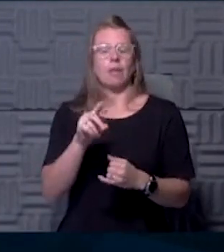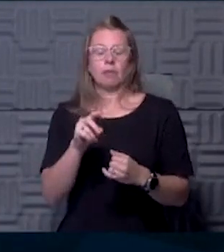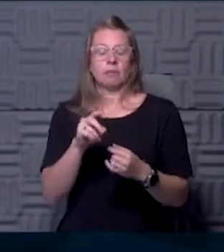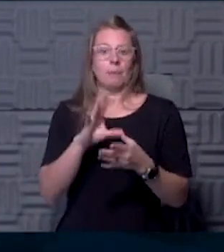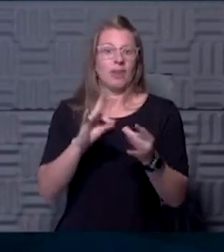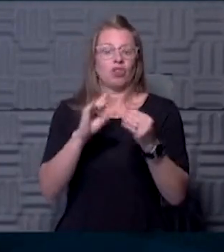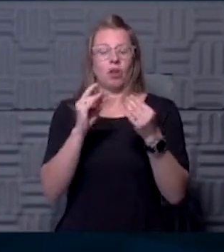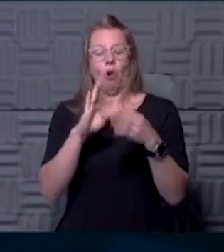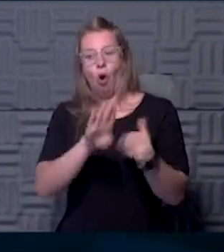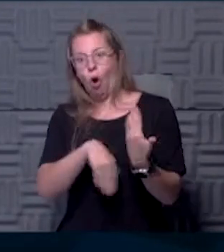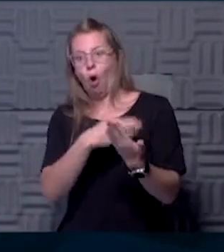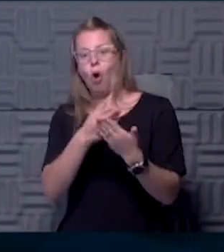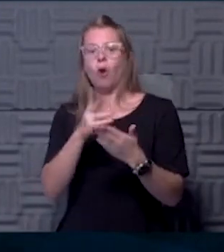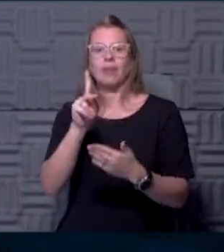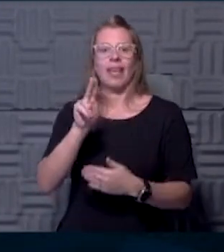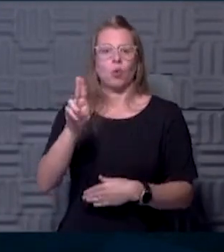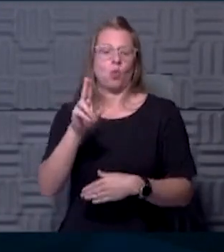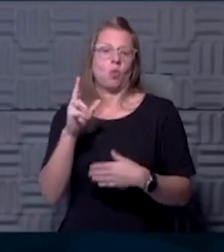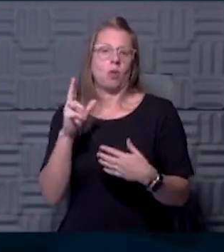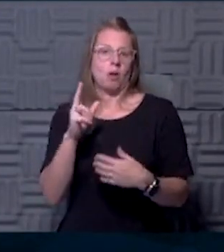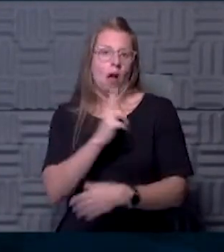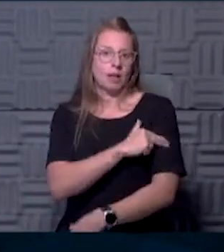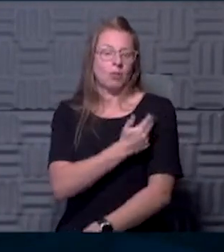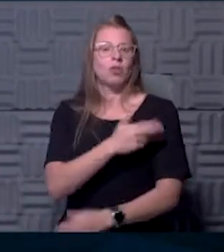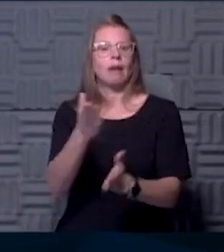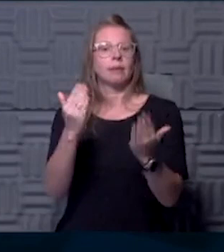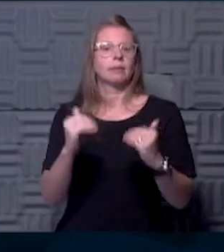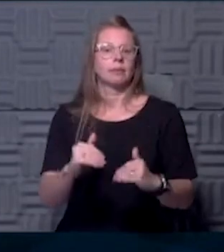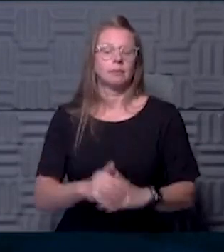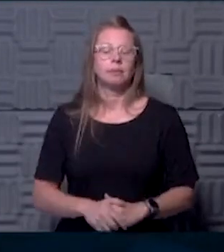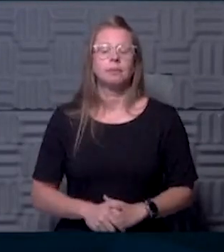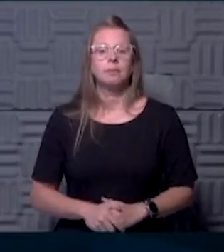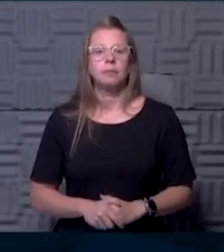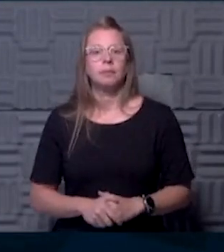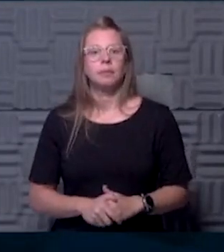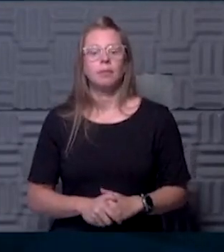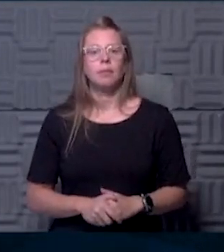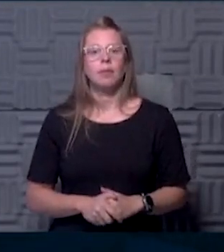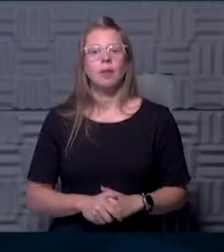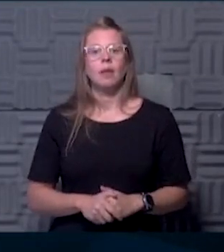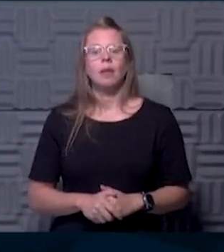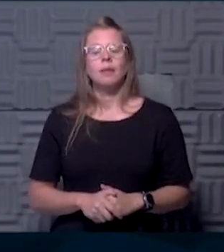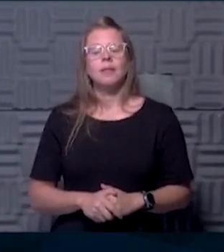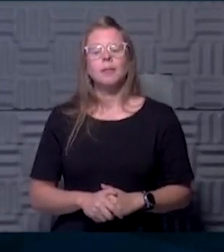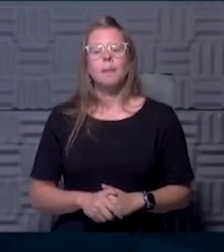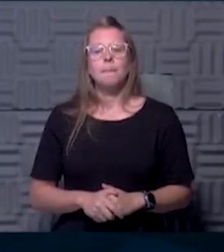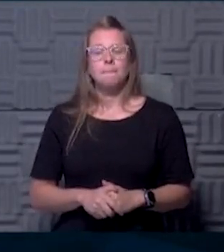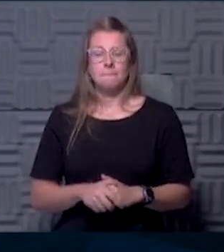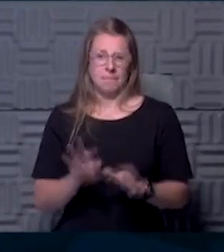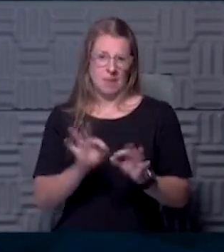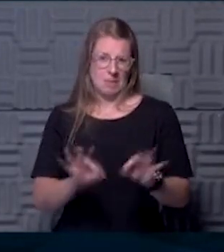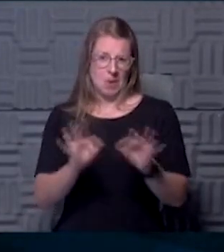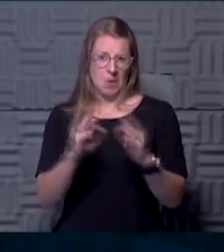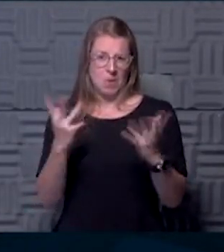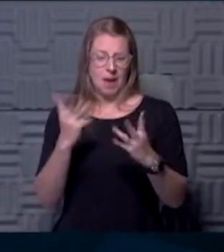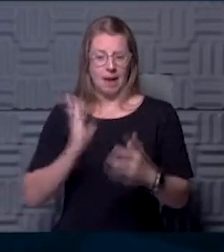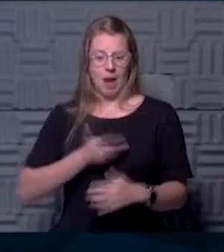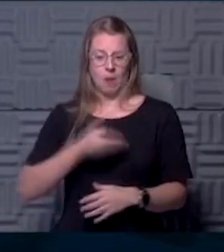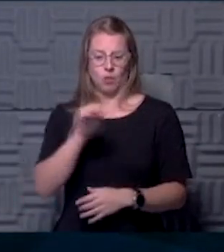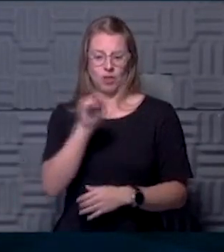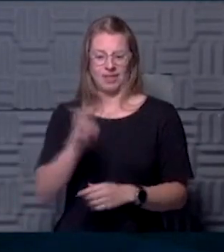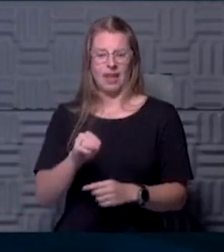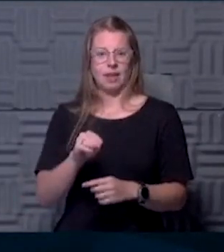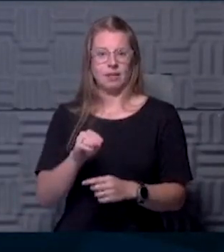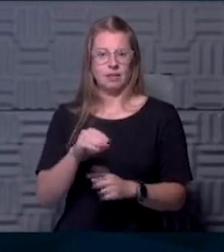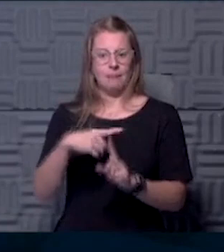the people in the KU hospital. Next. The next thing that I think is really important here is our percent positivity